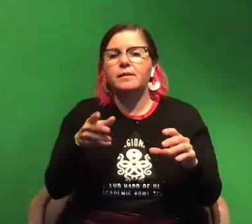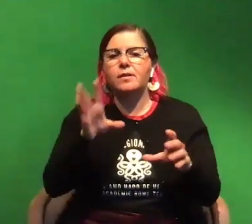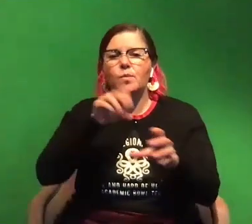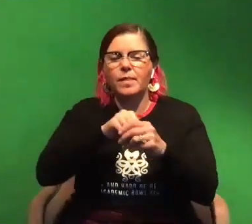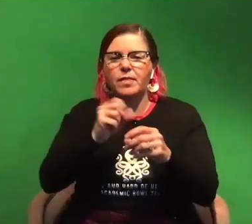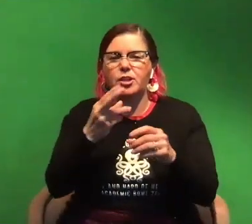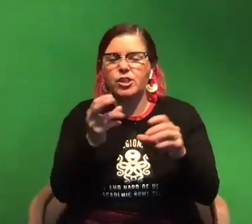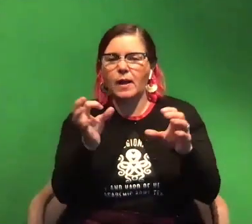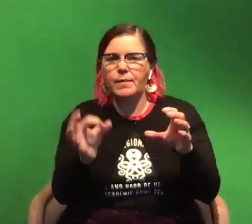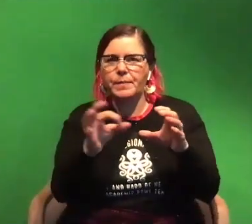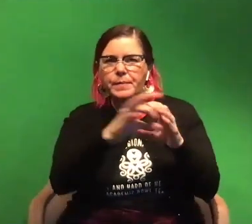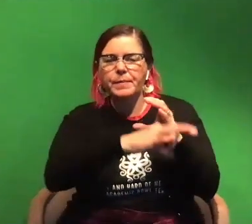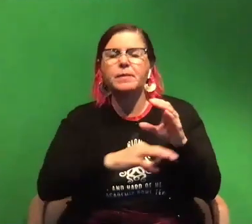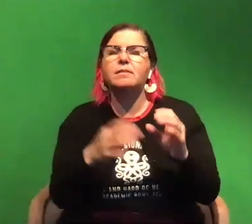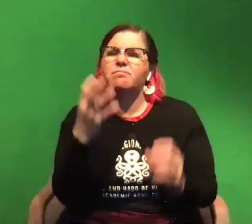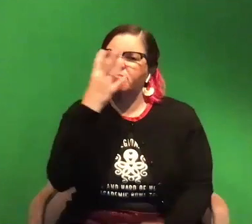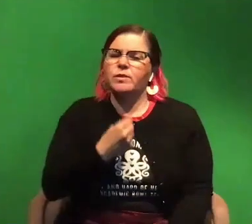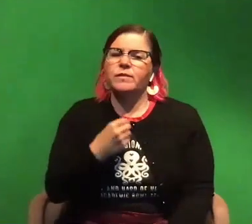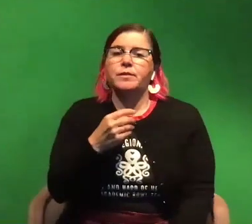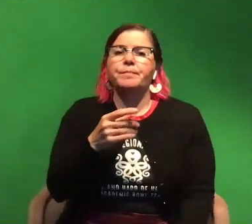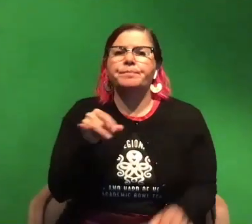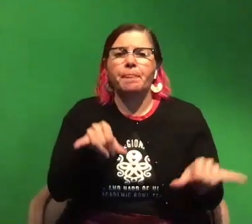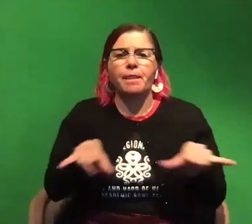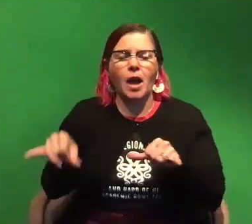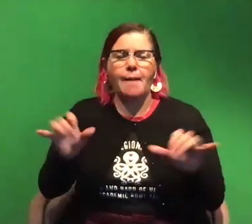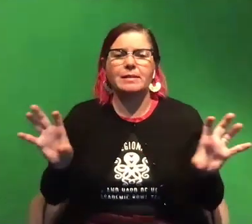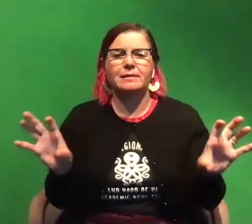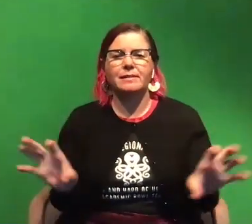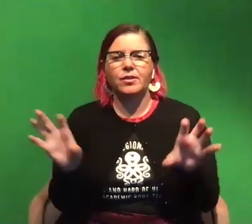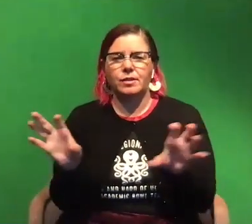It's very beautiful and it's been very common as decorations.